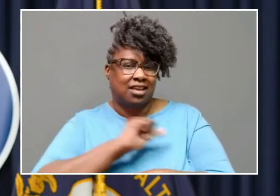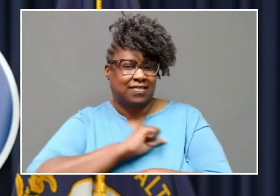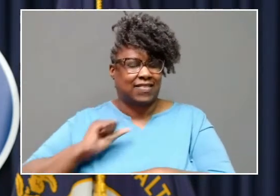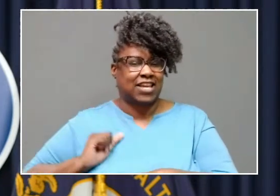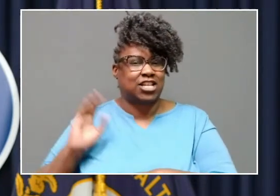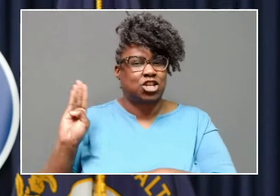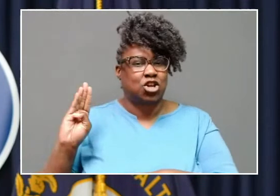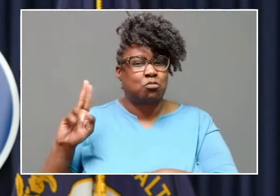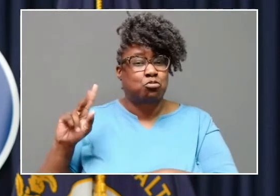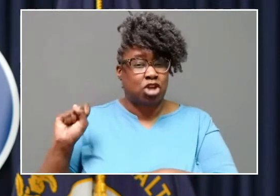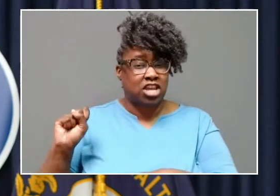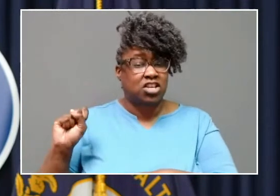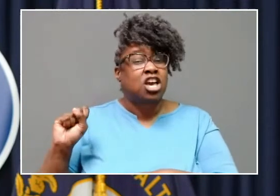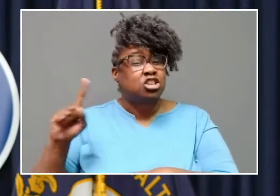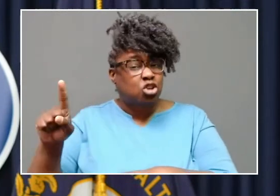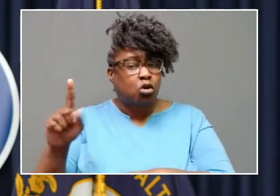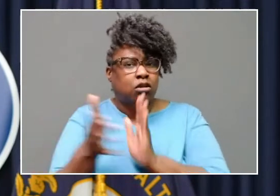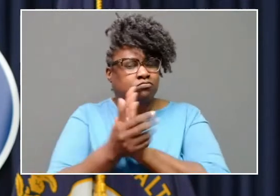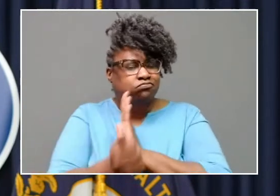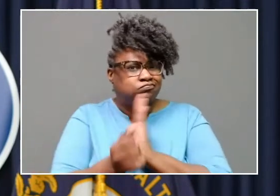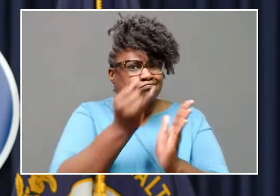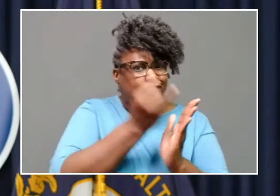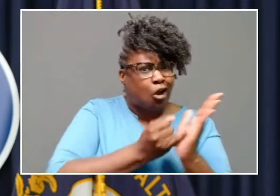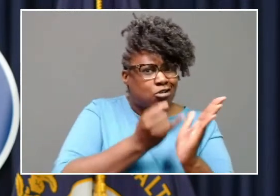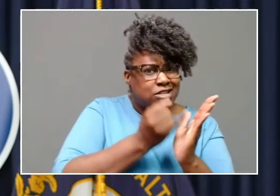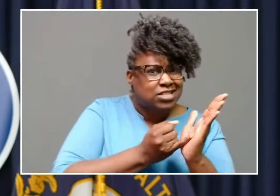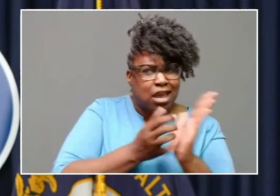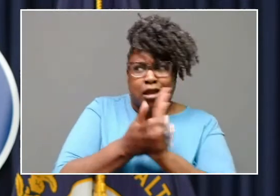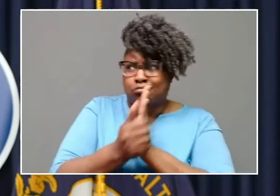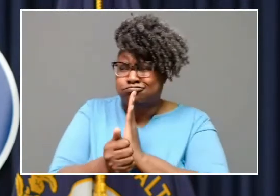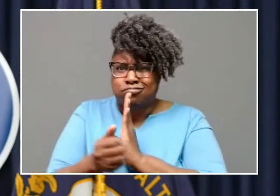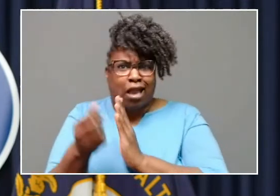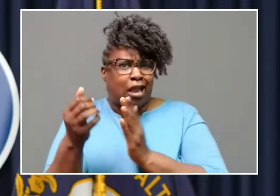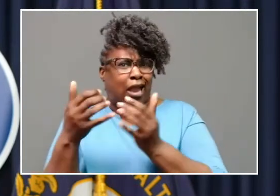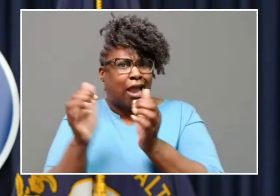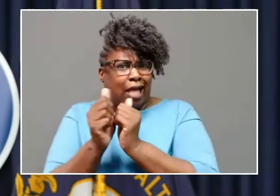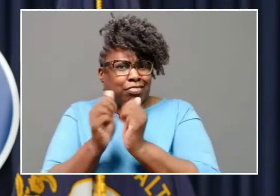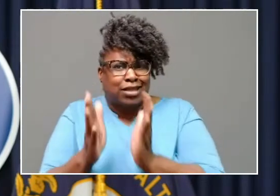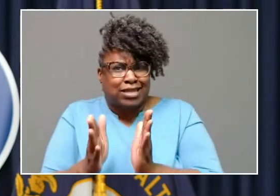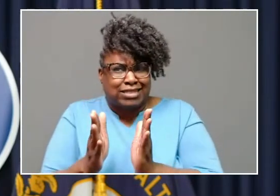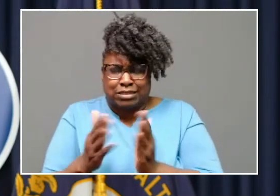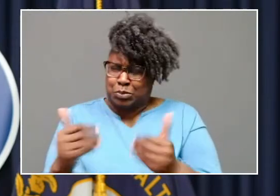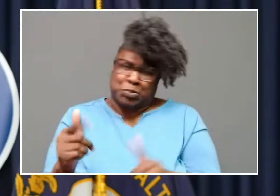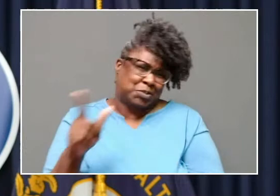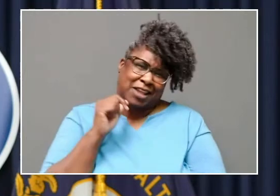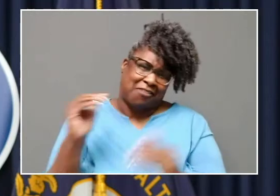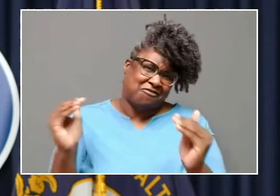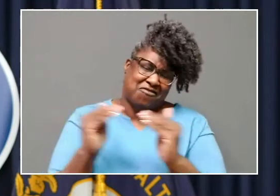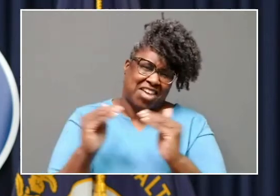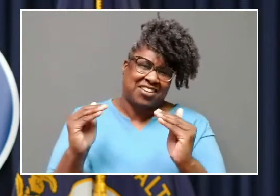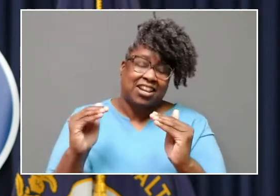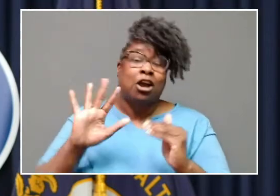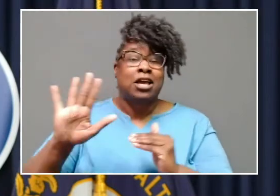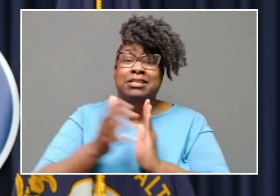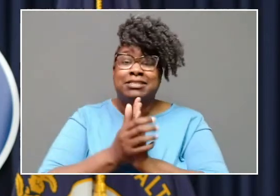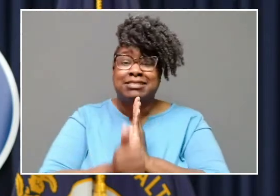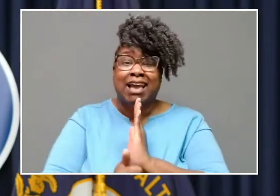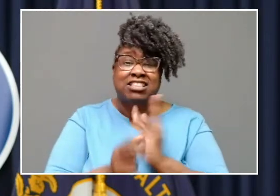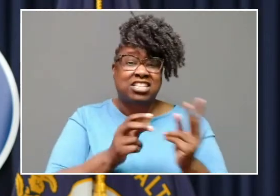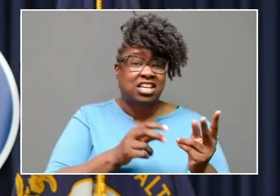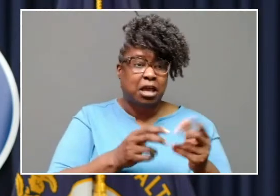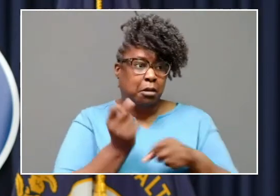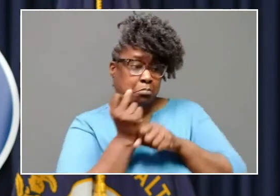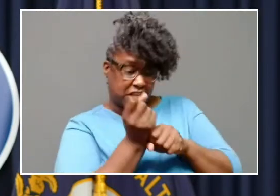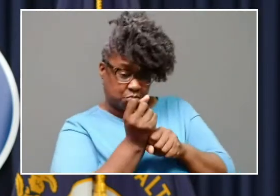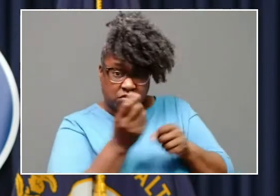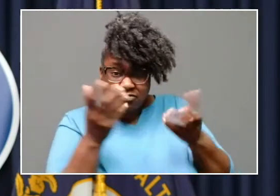that good of an athlete, which is not fair. But as we're about to see, Richard's talents go far beyond the baseball diamond.